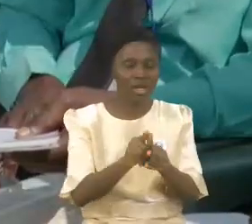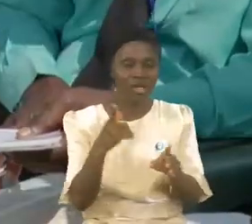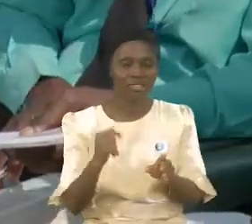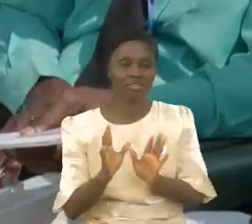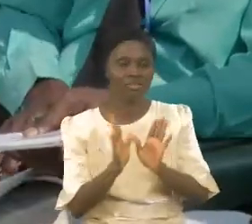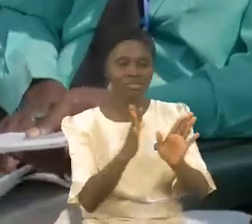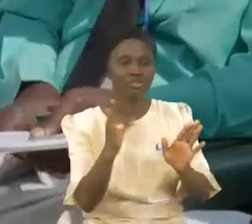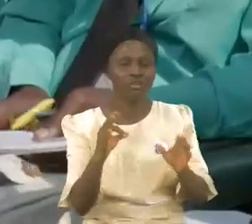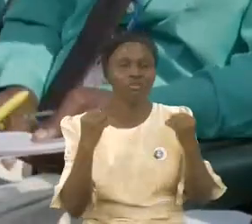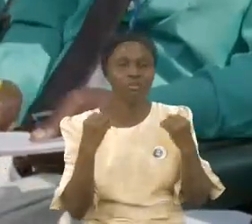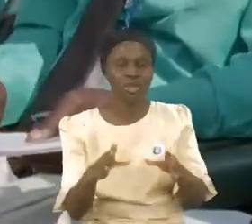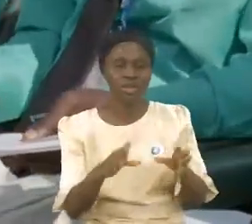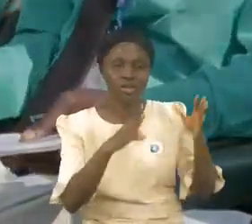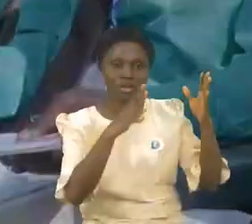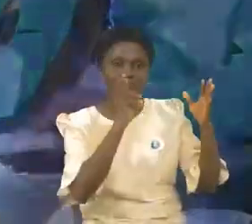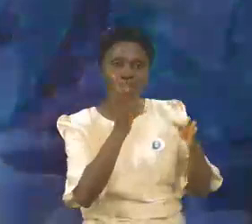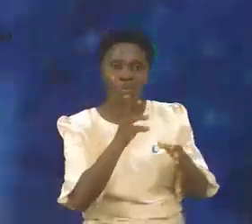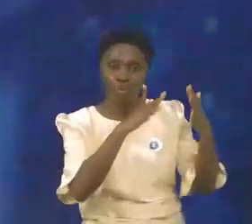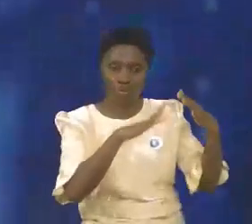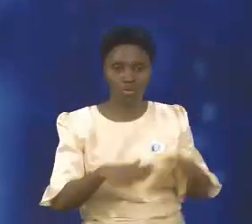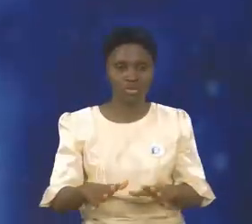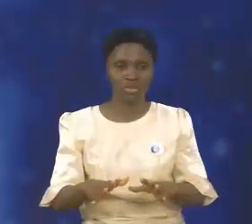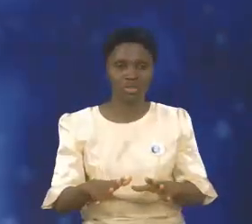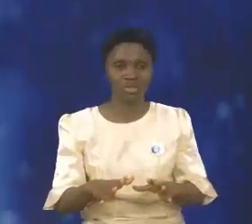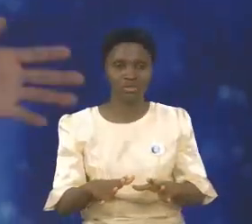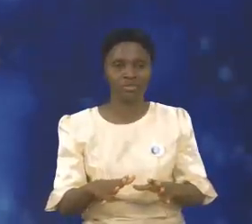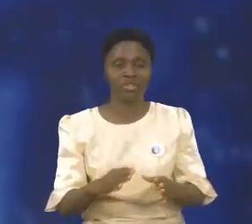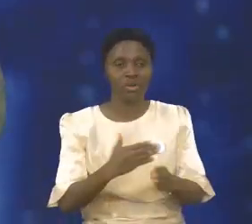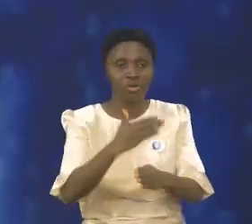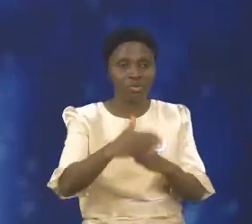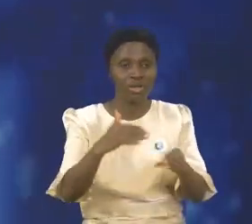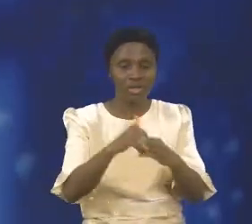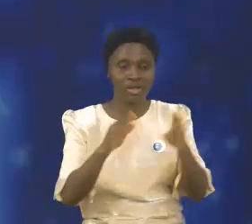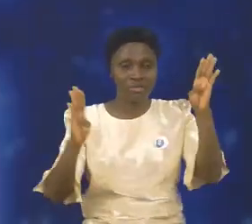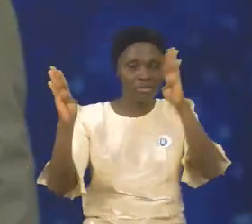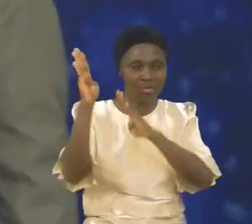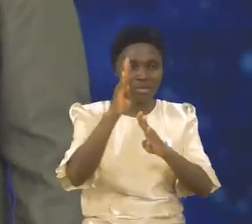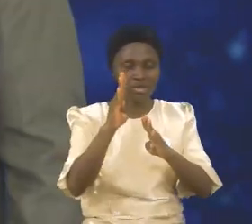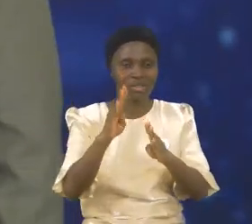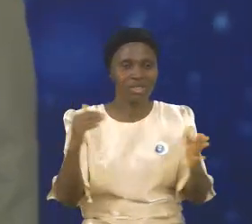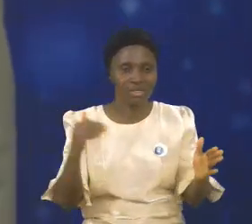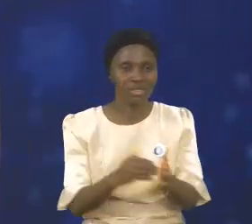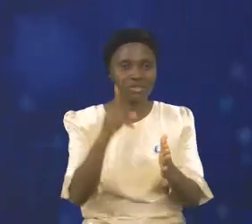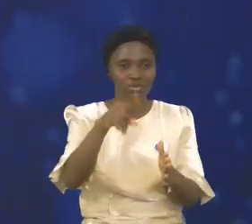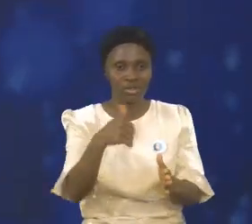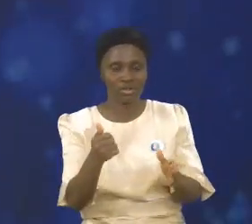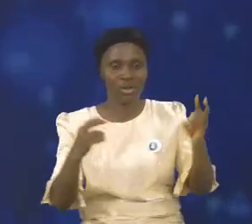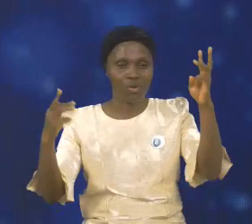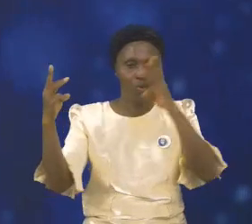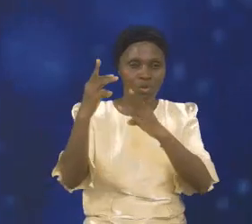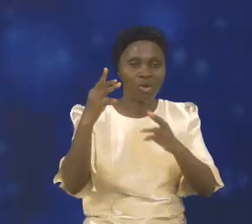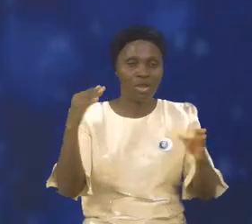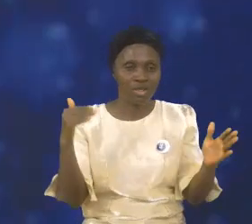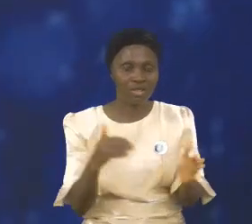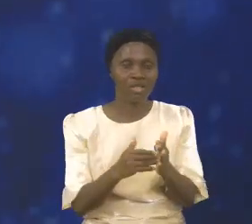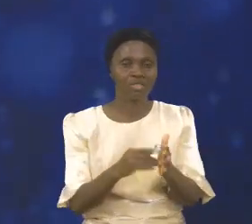many waters. The nations will be in conflict, in battle, one against the other. And it says,